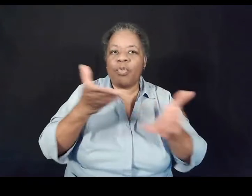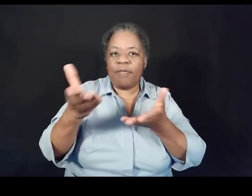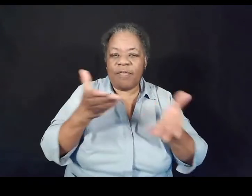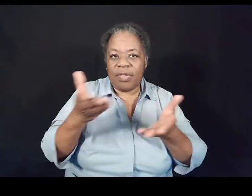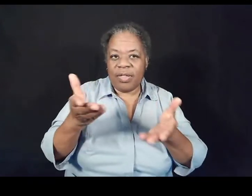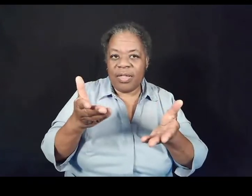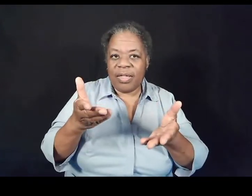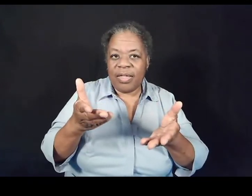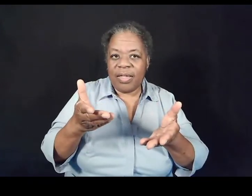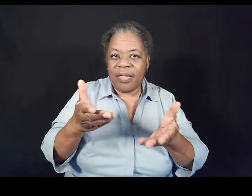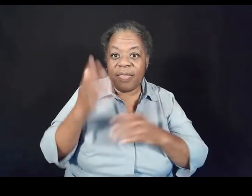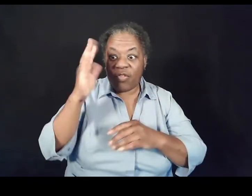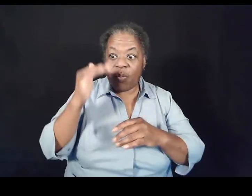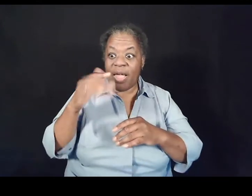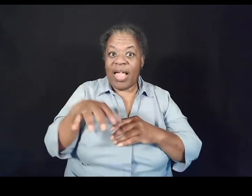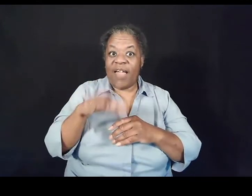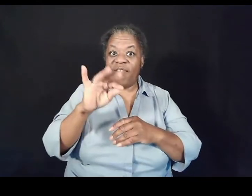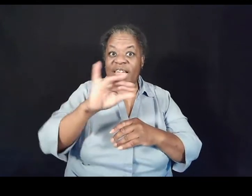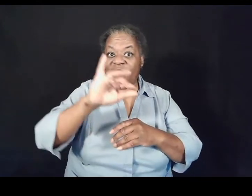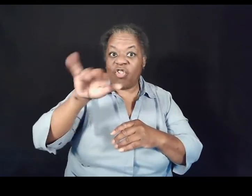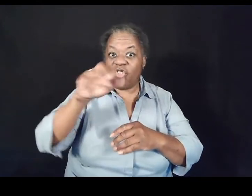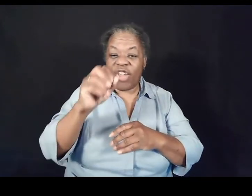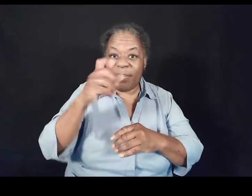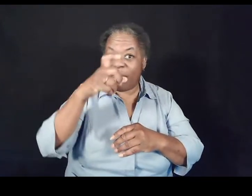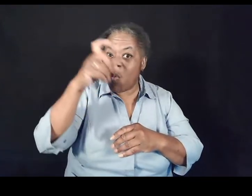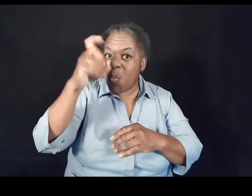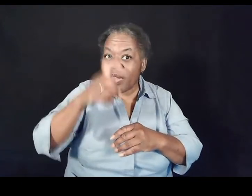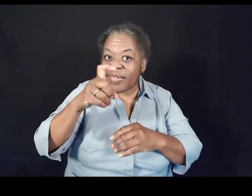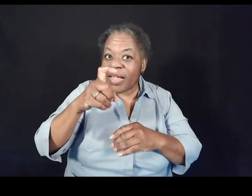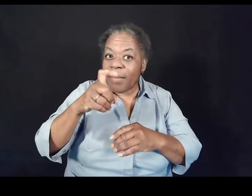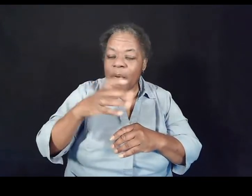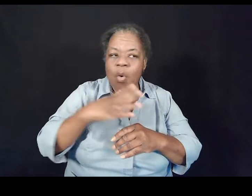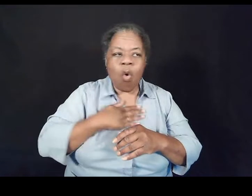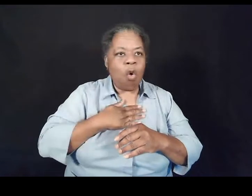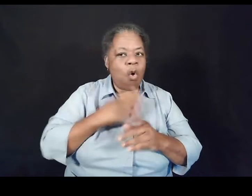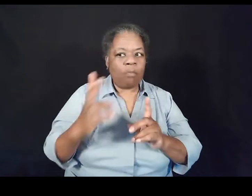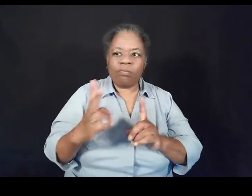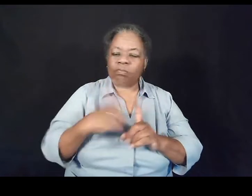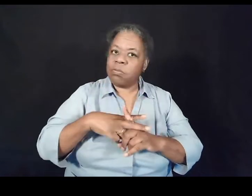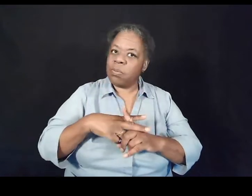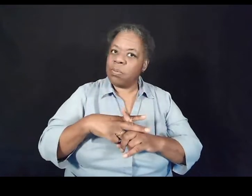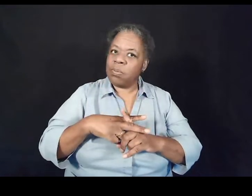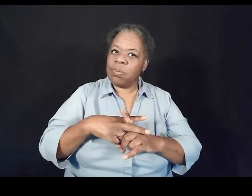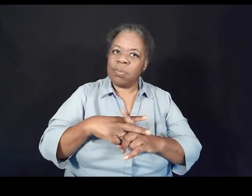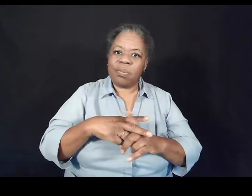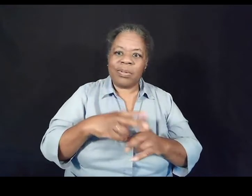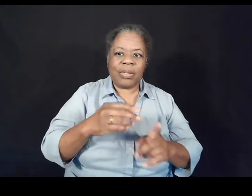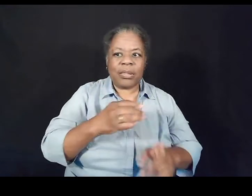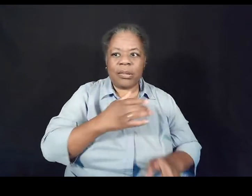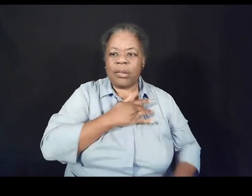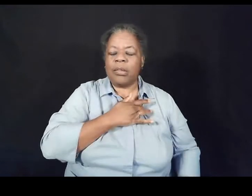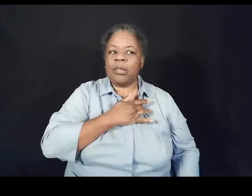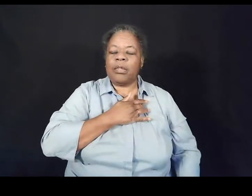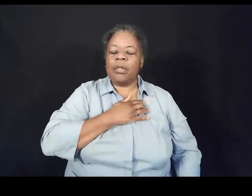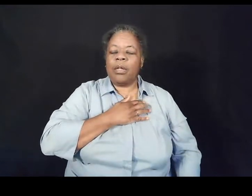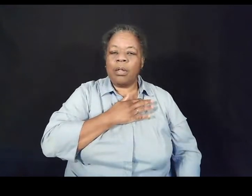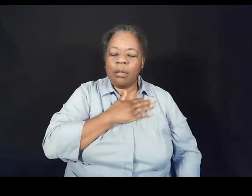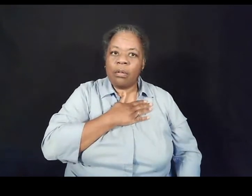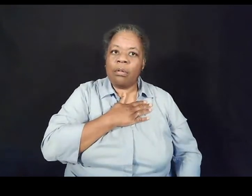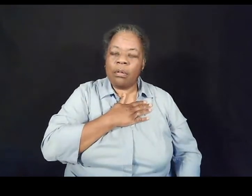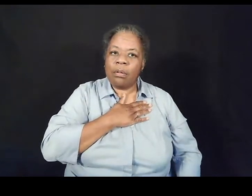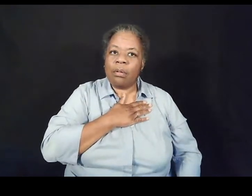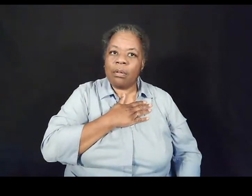Which is why I found James' wisdom on this subject so relevant and so convicting this time around.